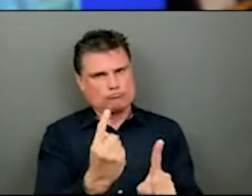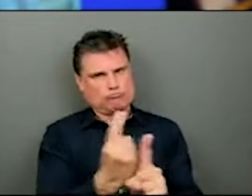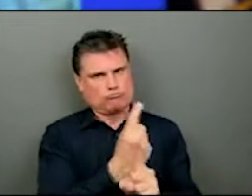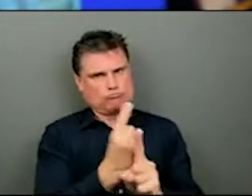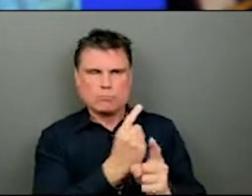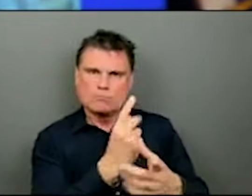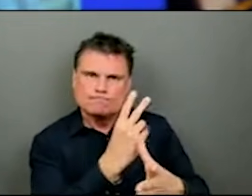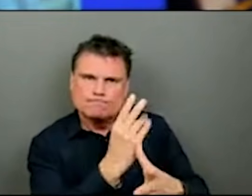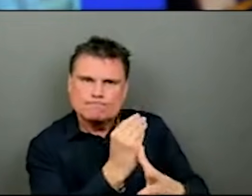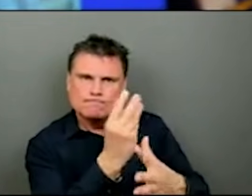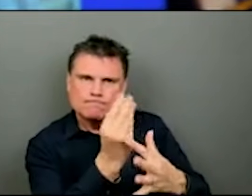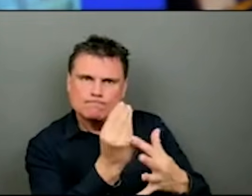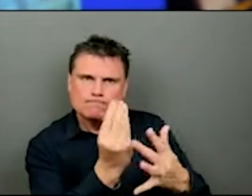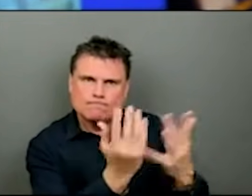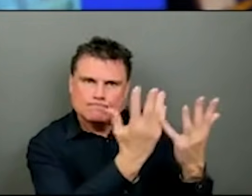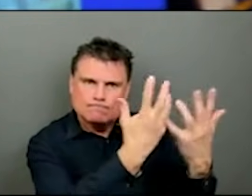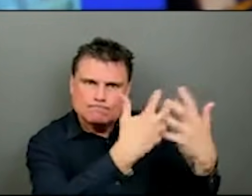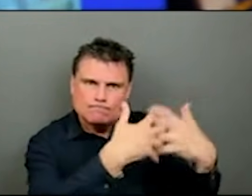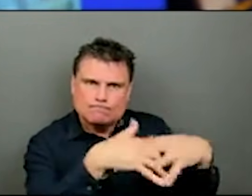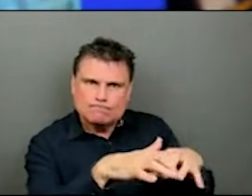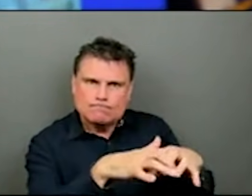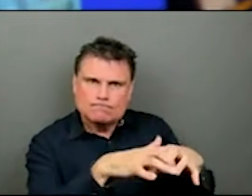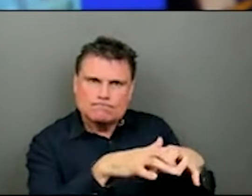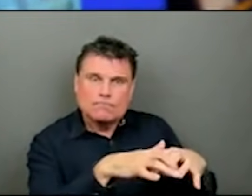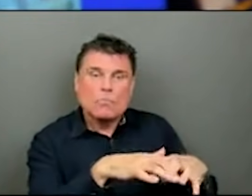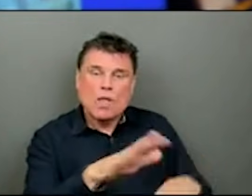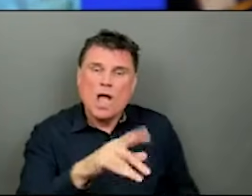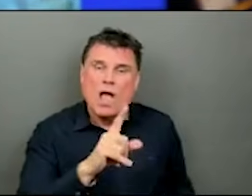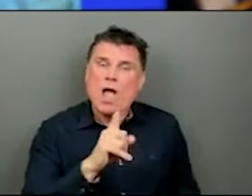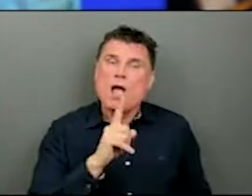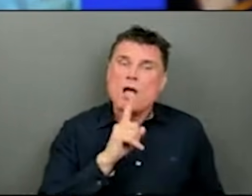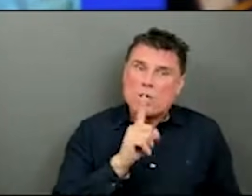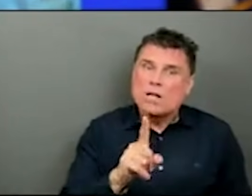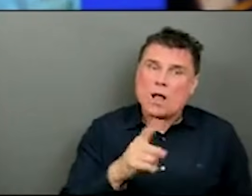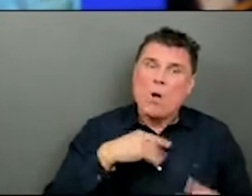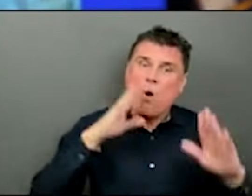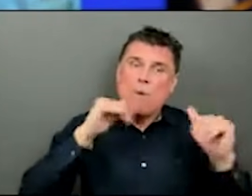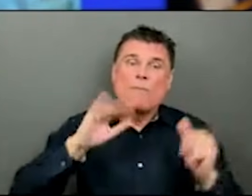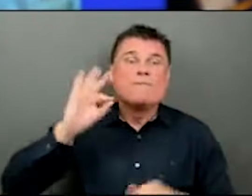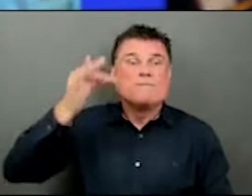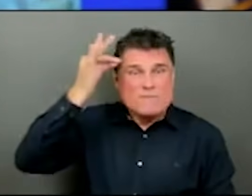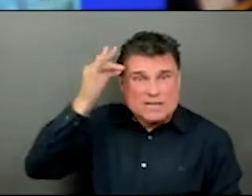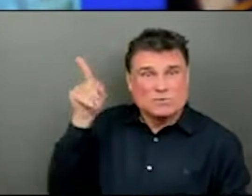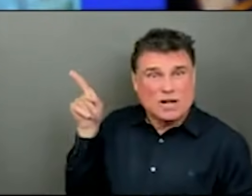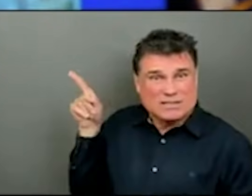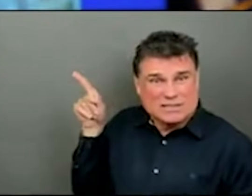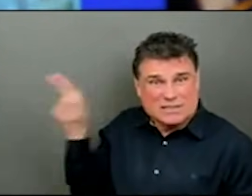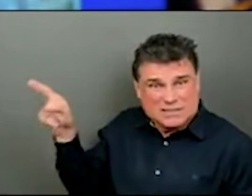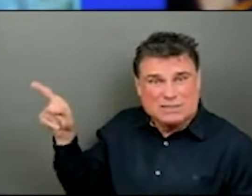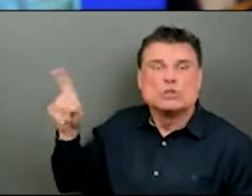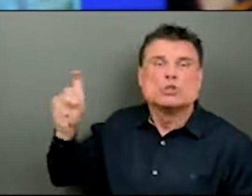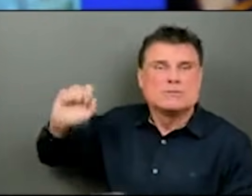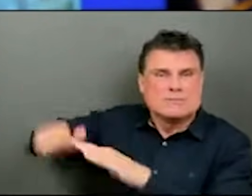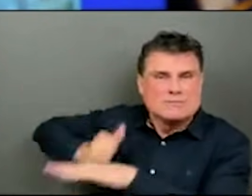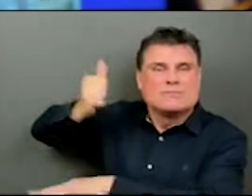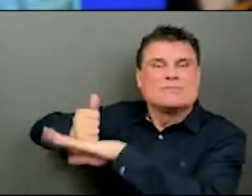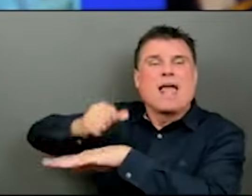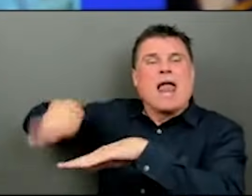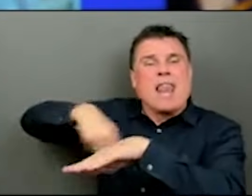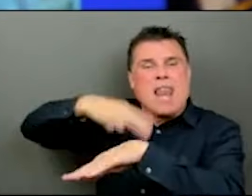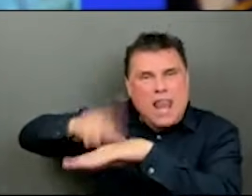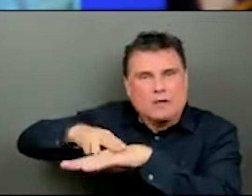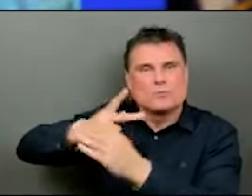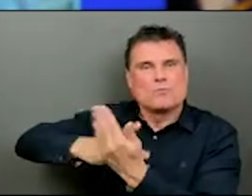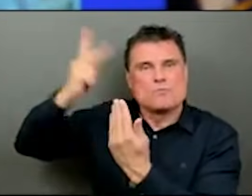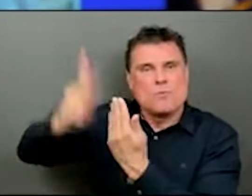hoped that we had turned the page on, but clearly we haven't. That doesn't mean we can't continue with other initiatives. The additional circuit breaker resources